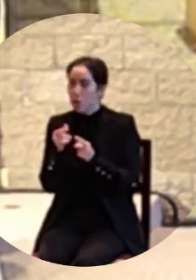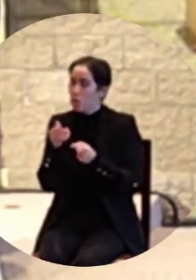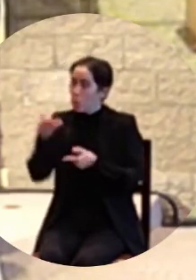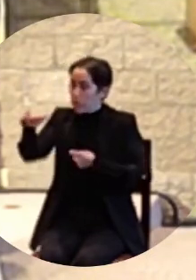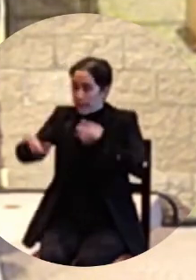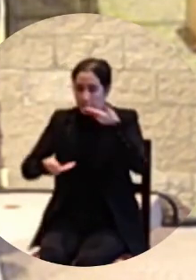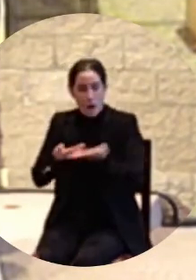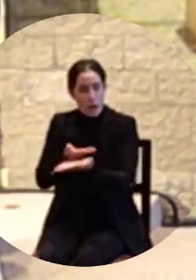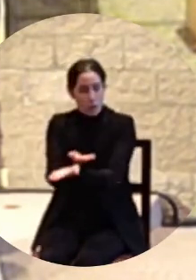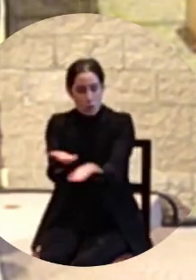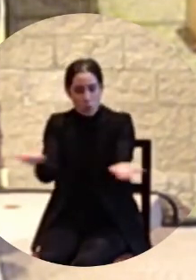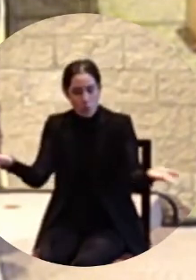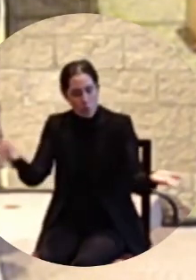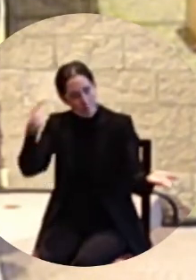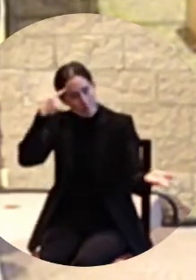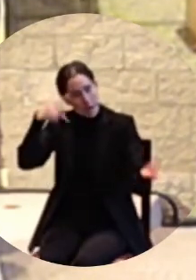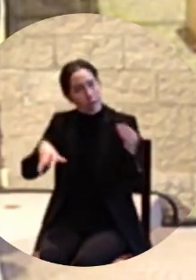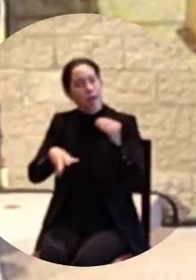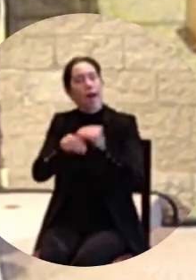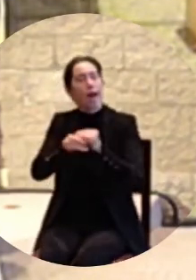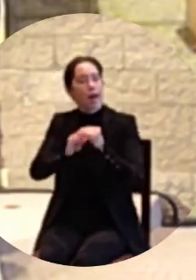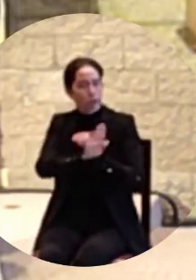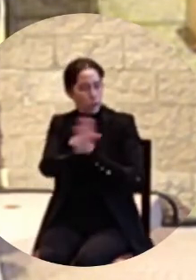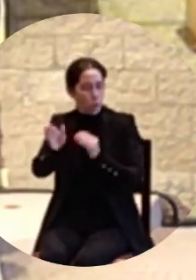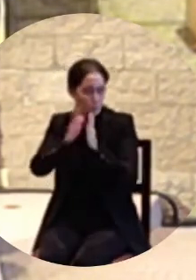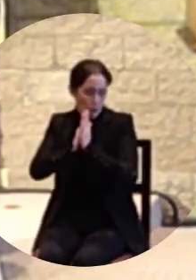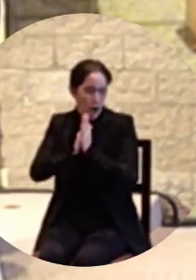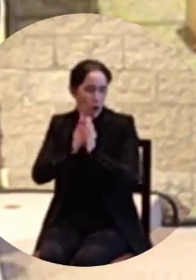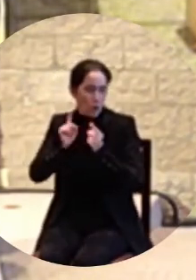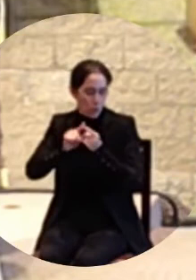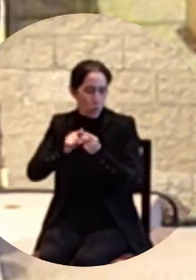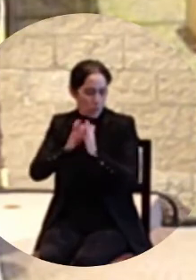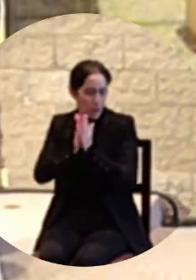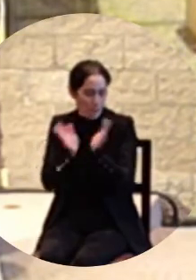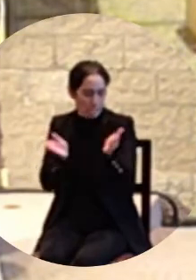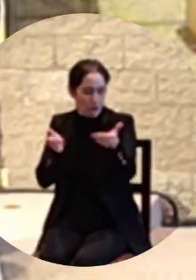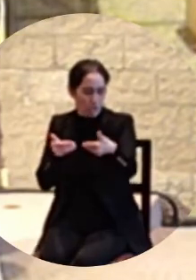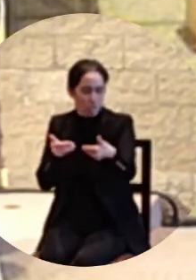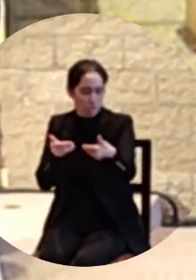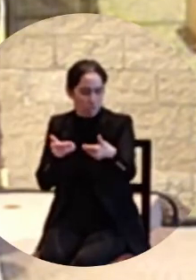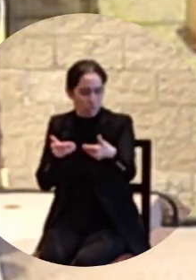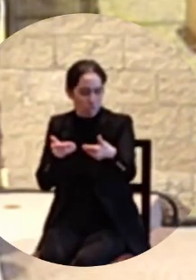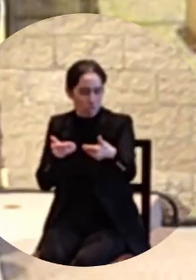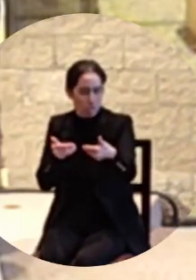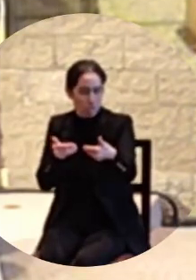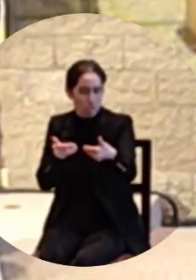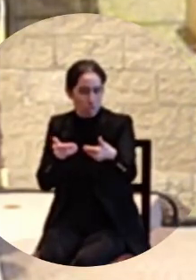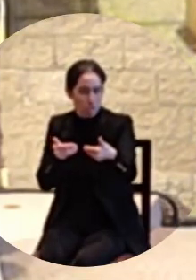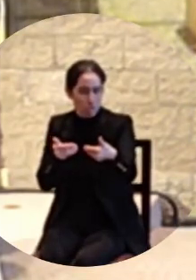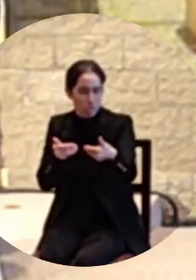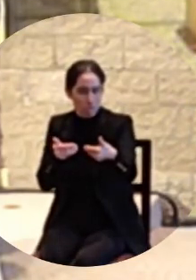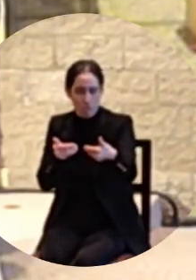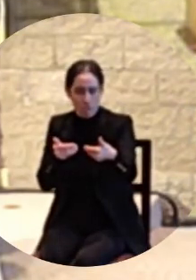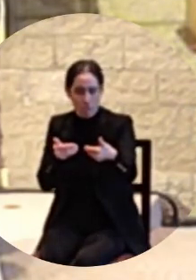to mentally add your prayers to our prayer box and to